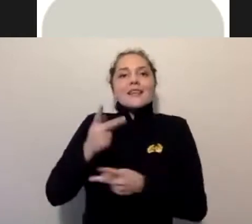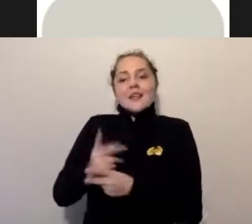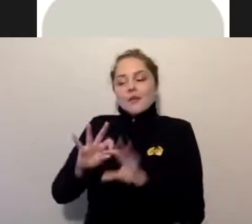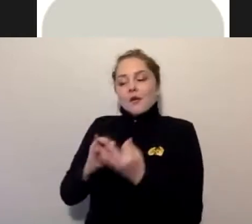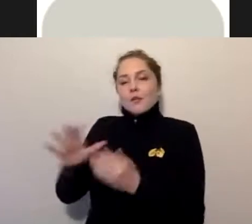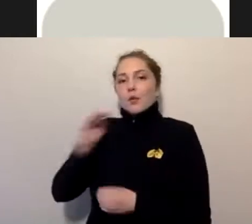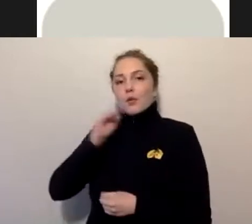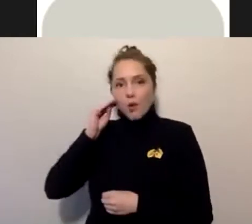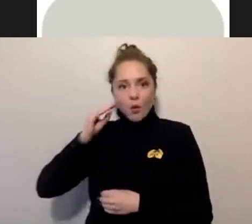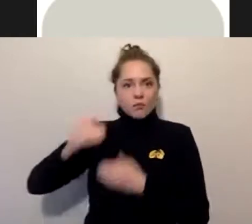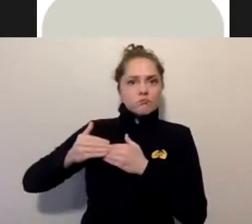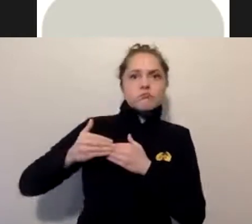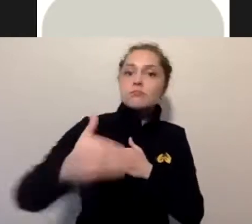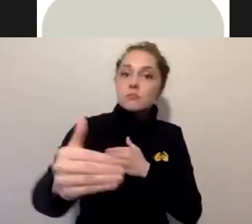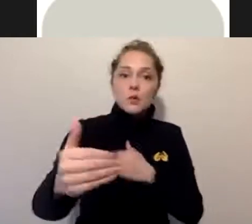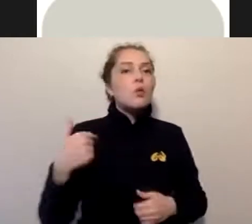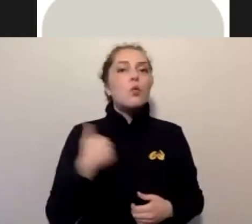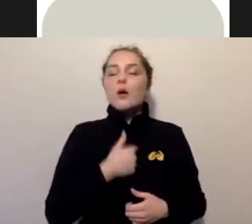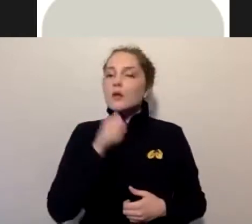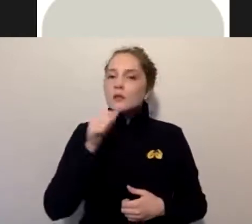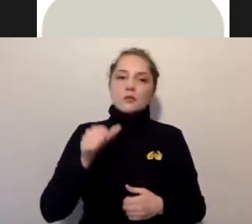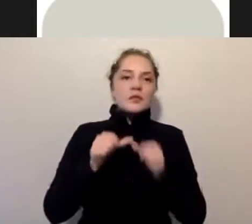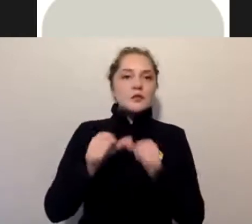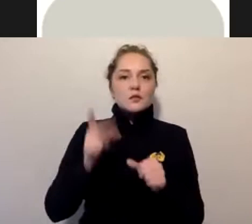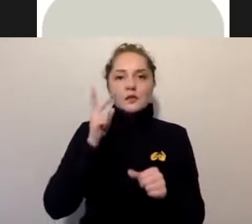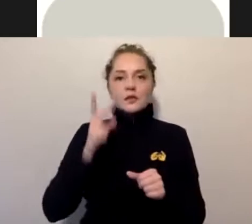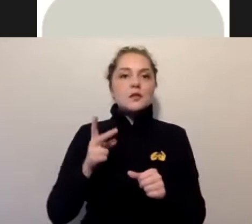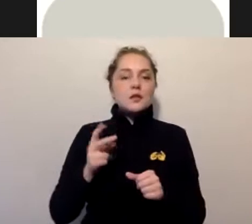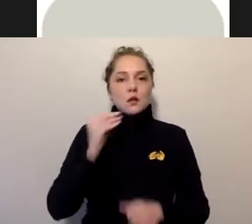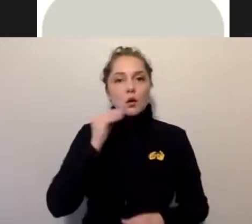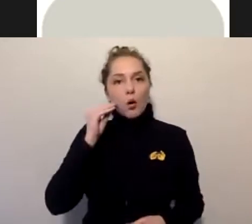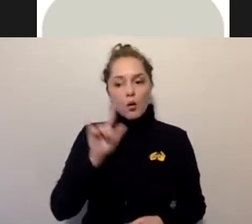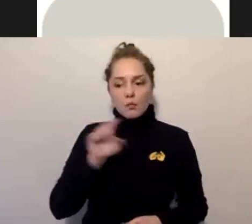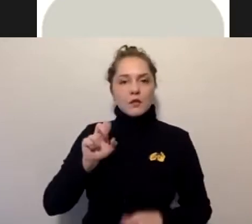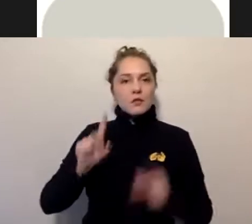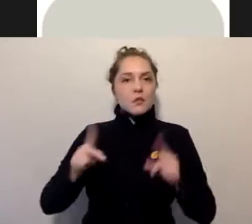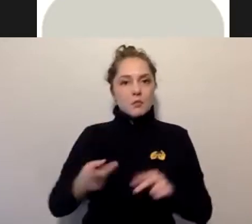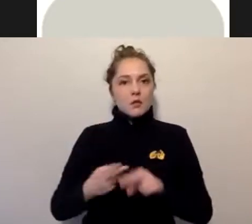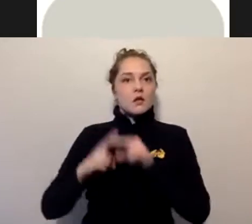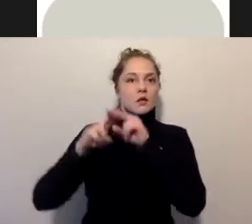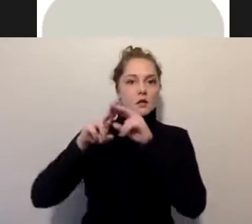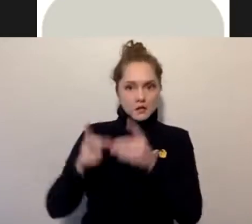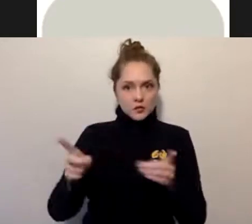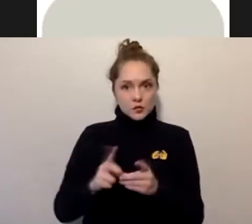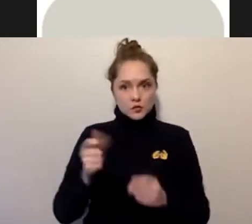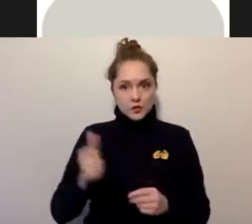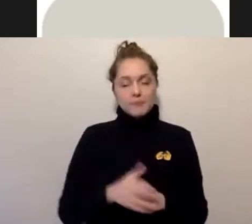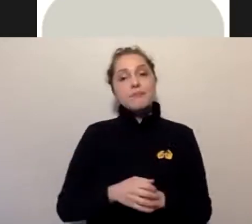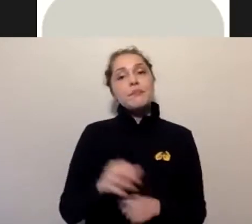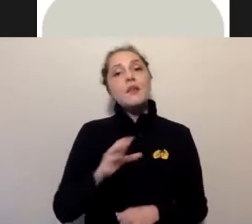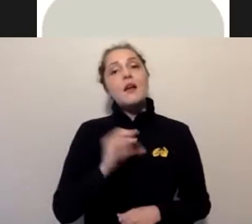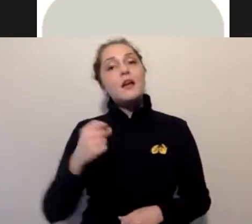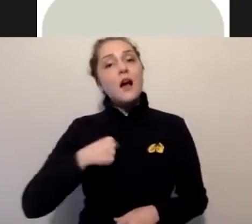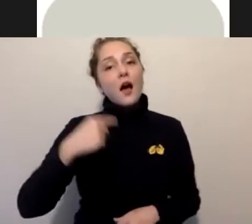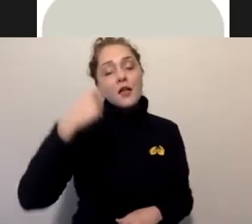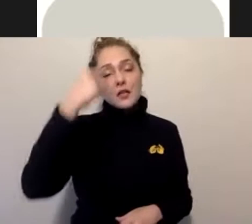homes long term so that we don't continue to see an increase in homeless population in District 10. And I believe